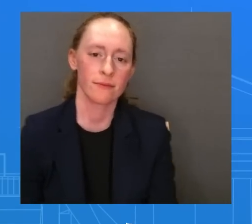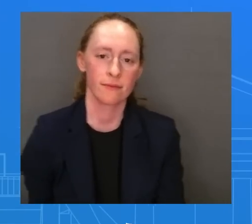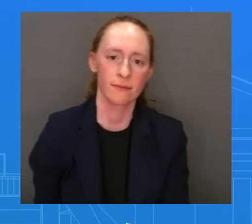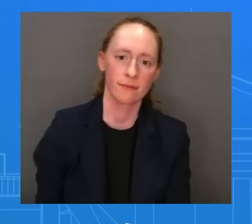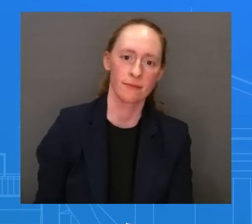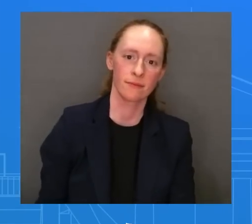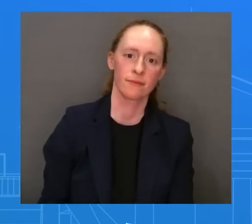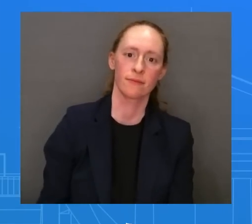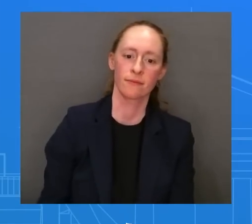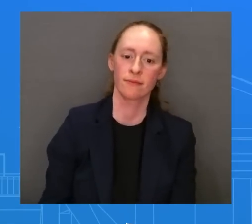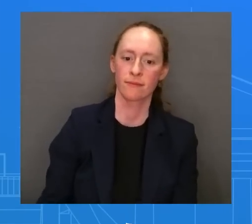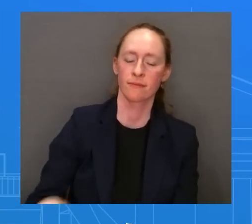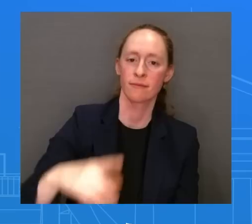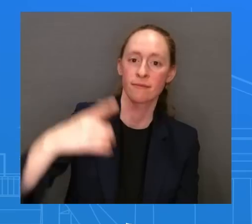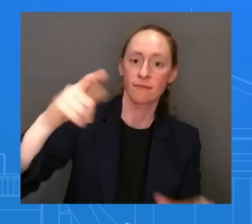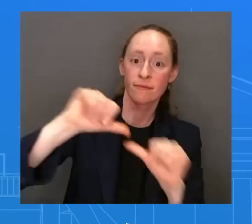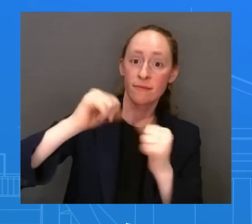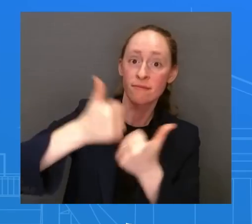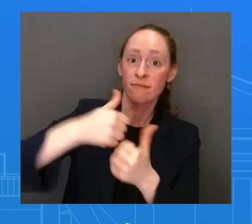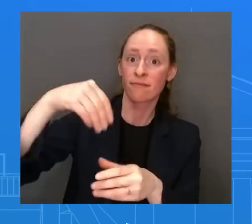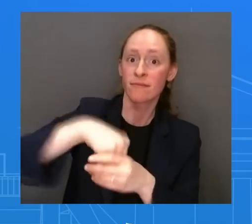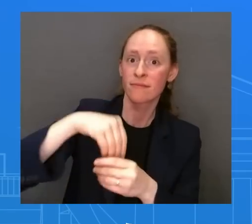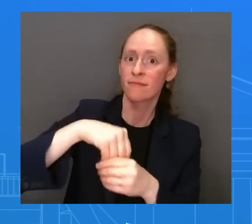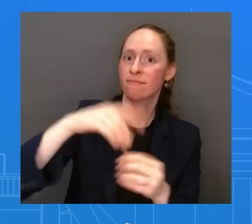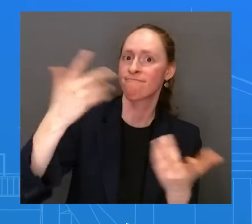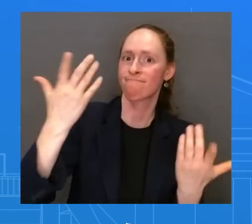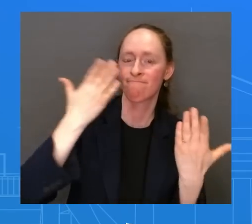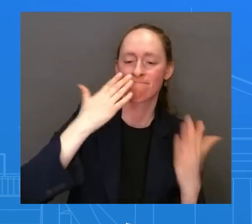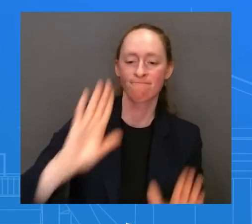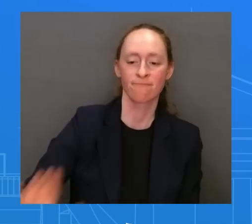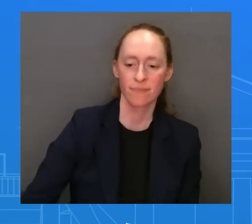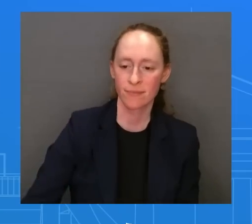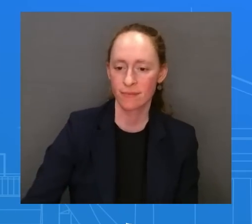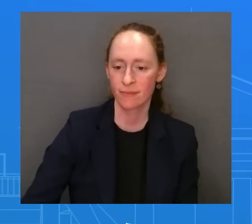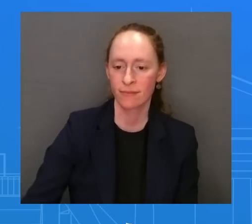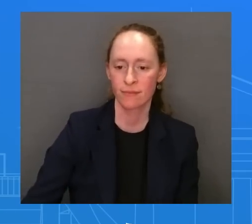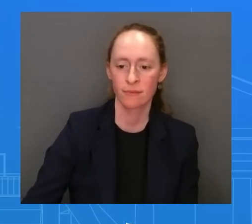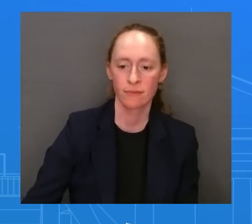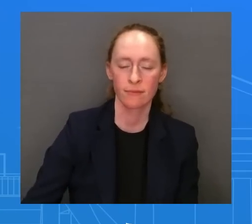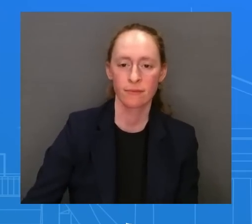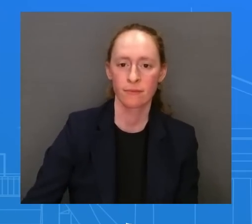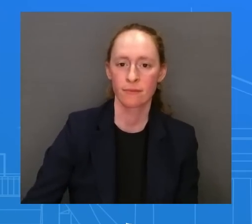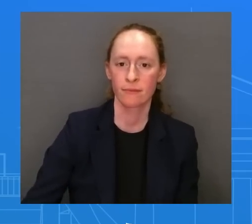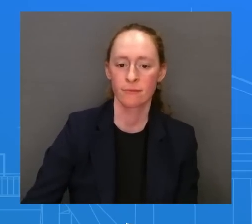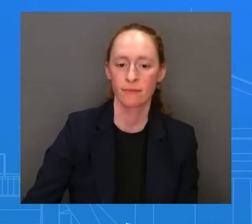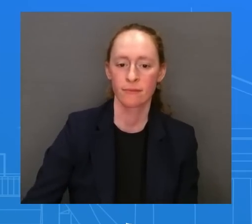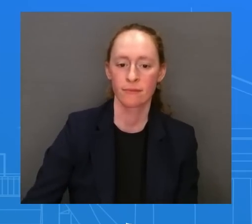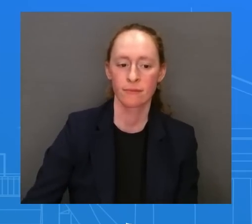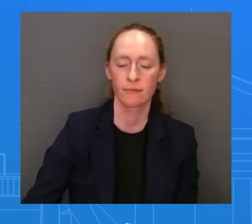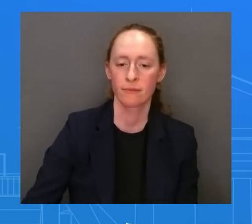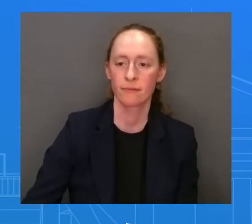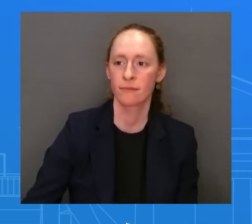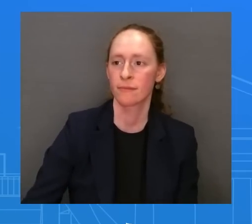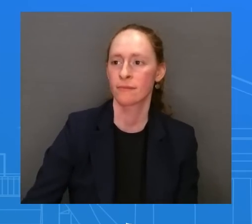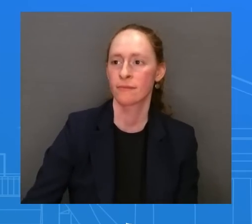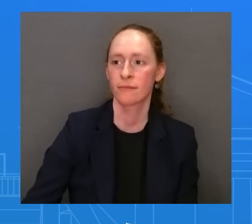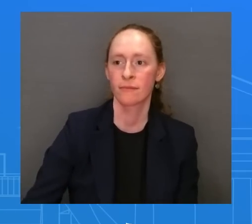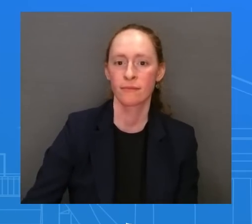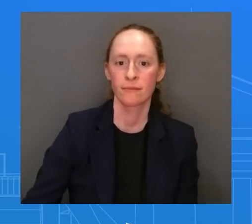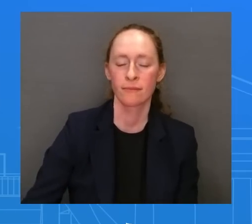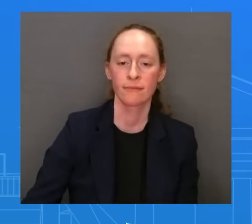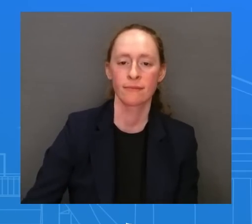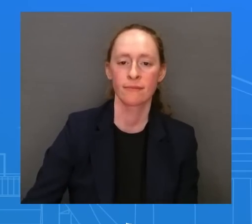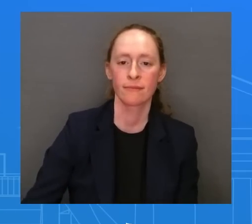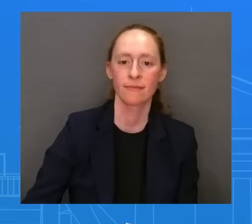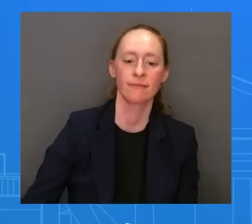again uh they were fed into a larger Administration process that the National Security Council worked to sort